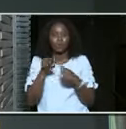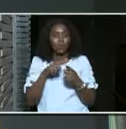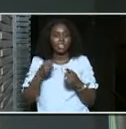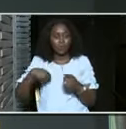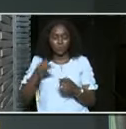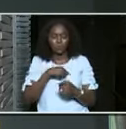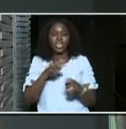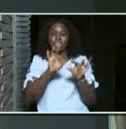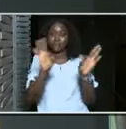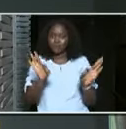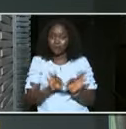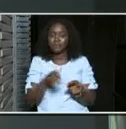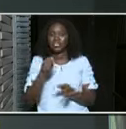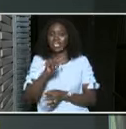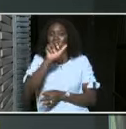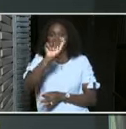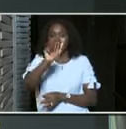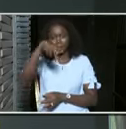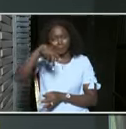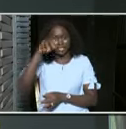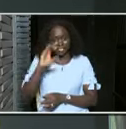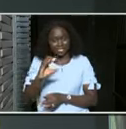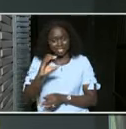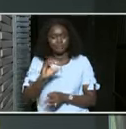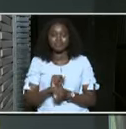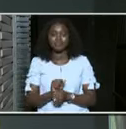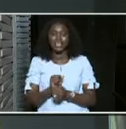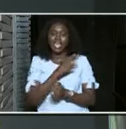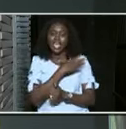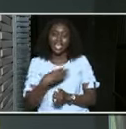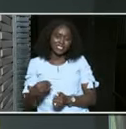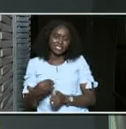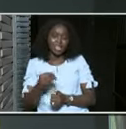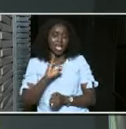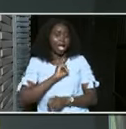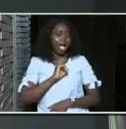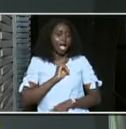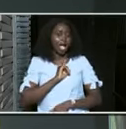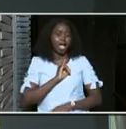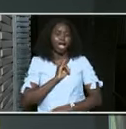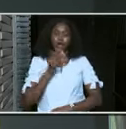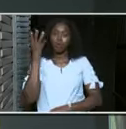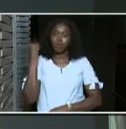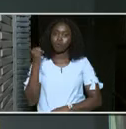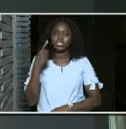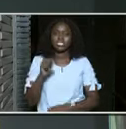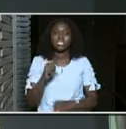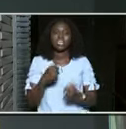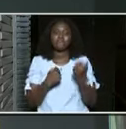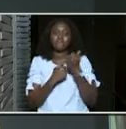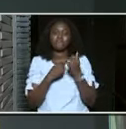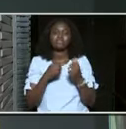the APC. And I was founding father of the